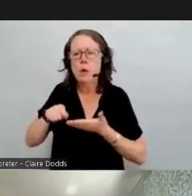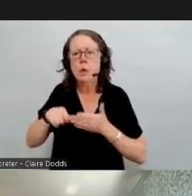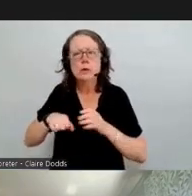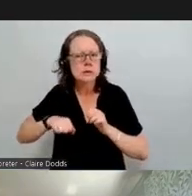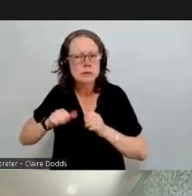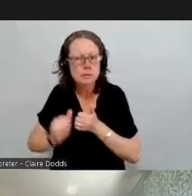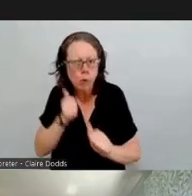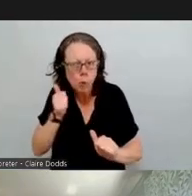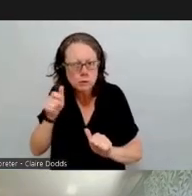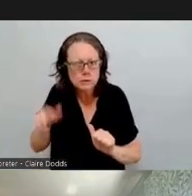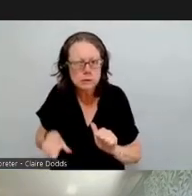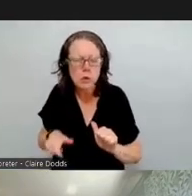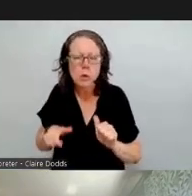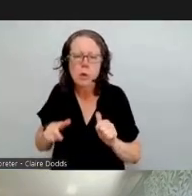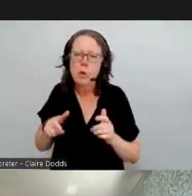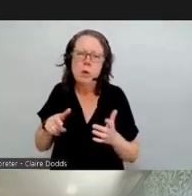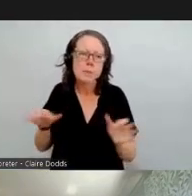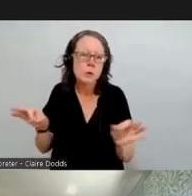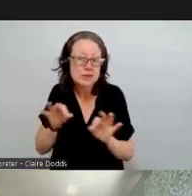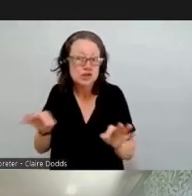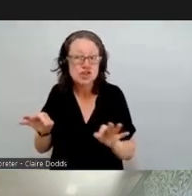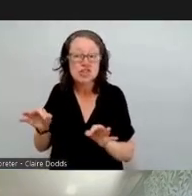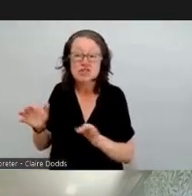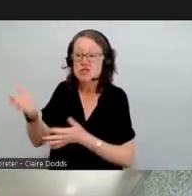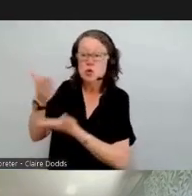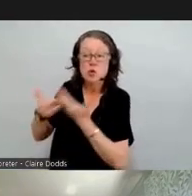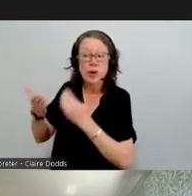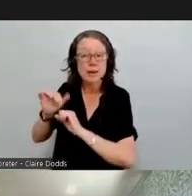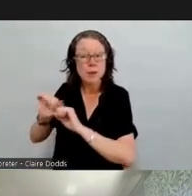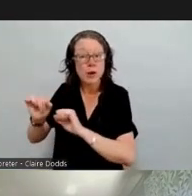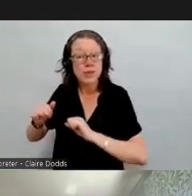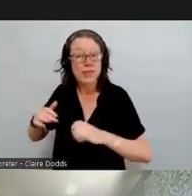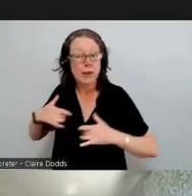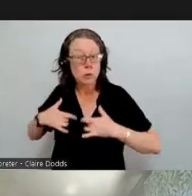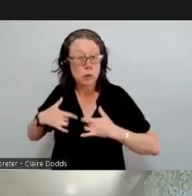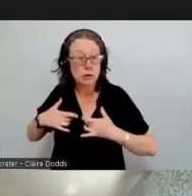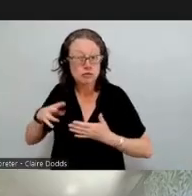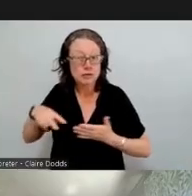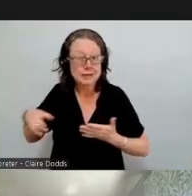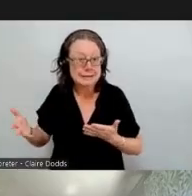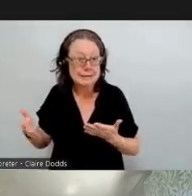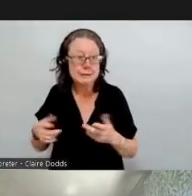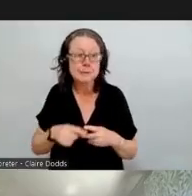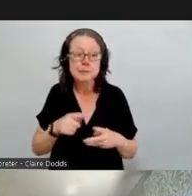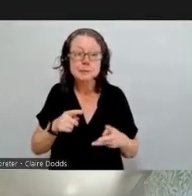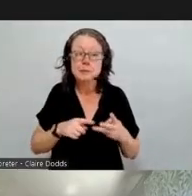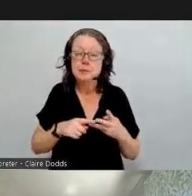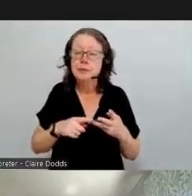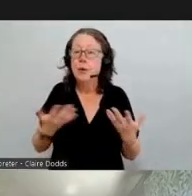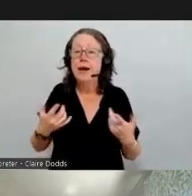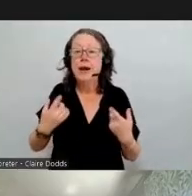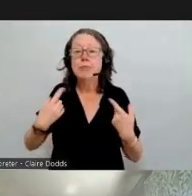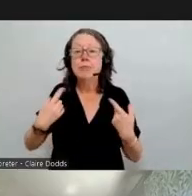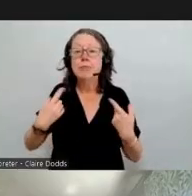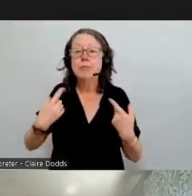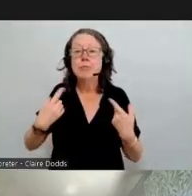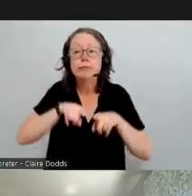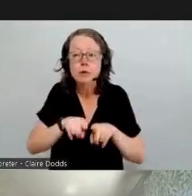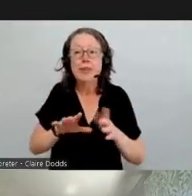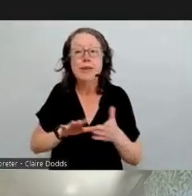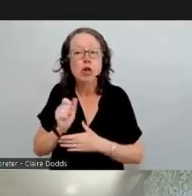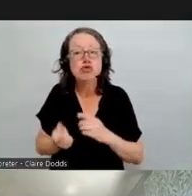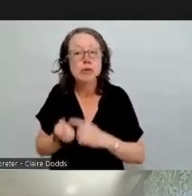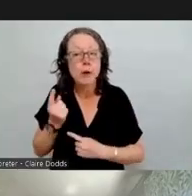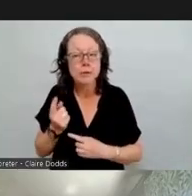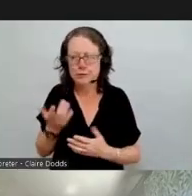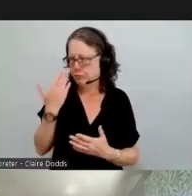the stories which shape their journeys. We're aligning reading with cultural moments. Excuse me, we've just done a brilliant